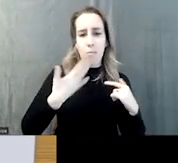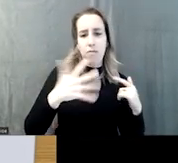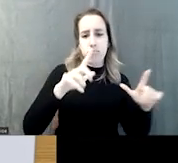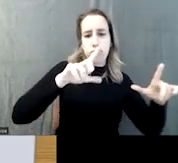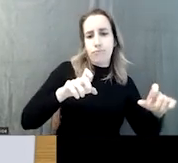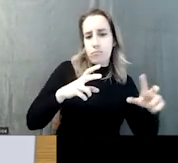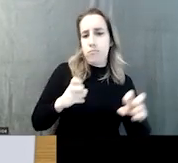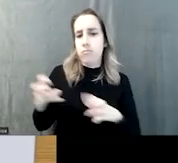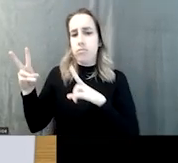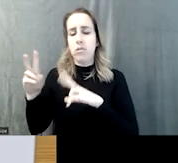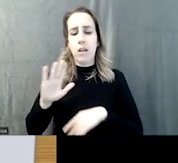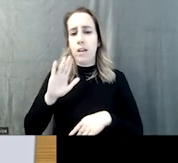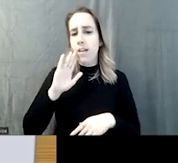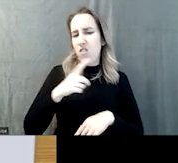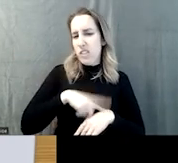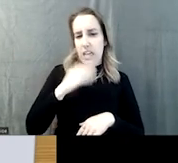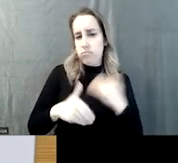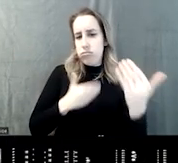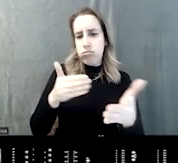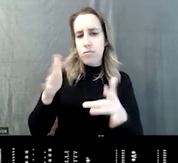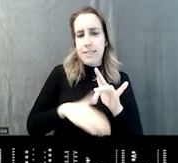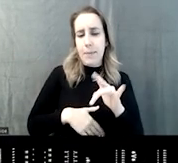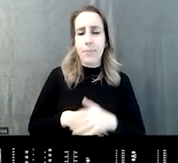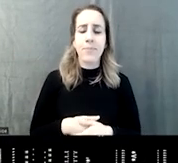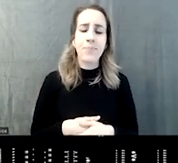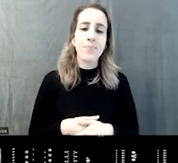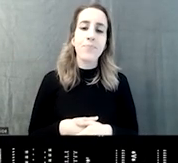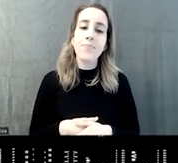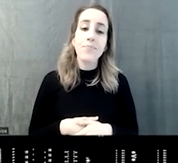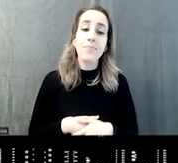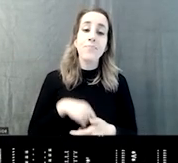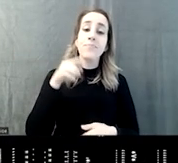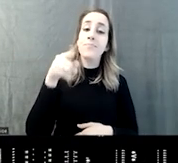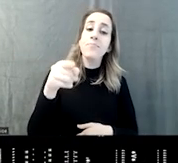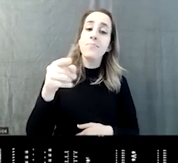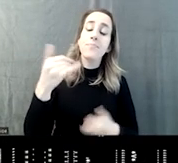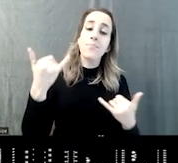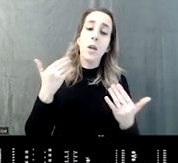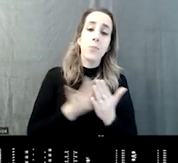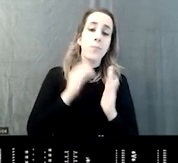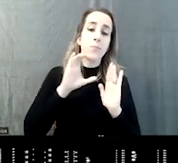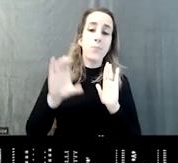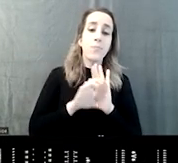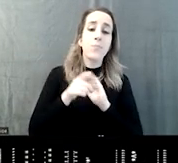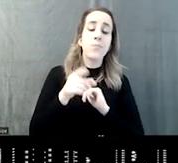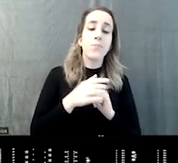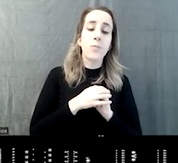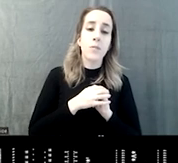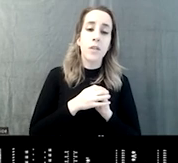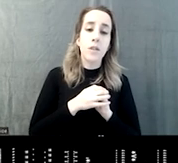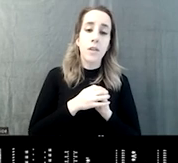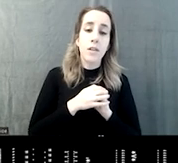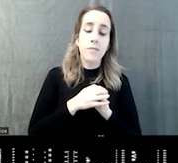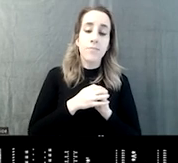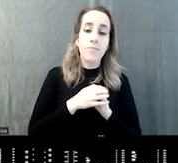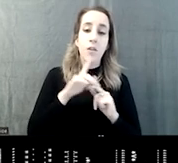and just in regards to time. And then I've moved on to another image, and this is from my